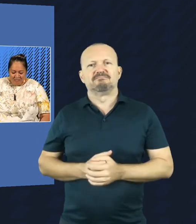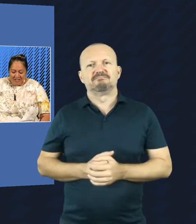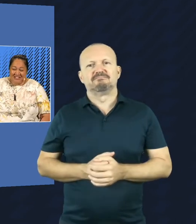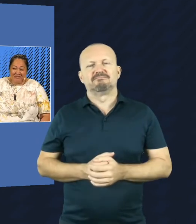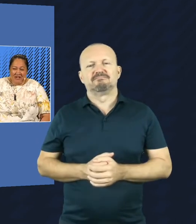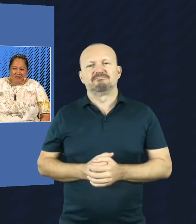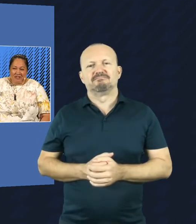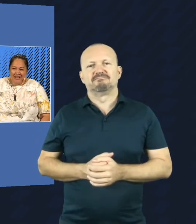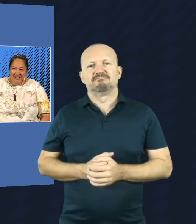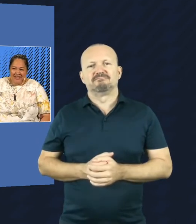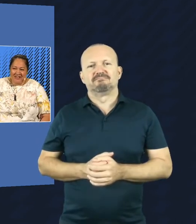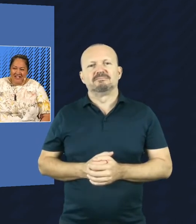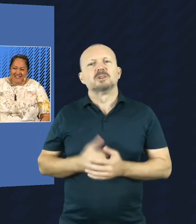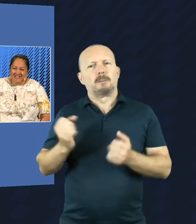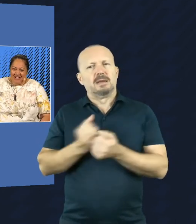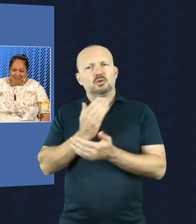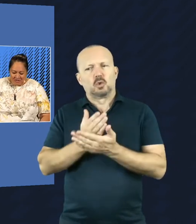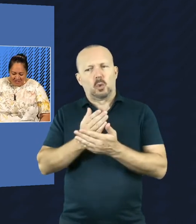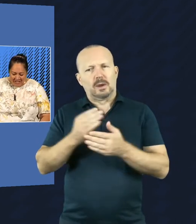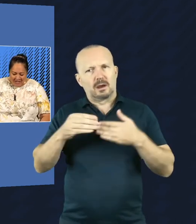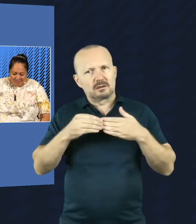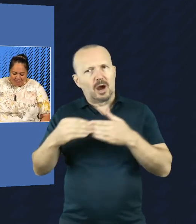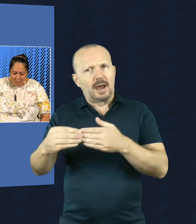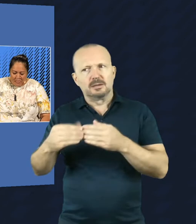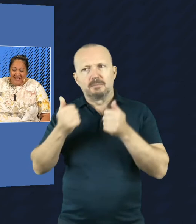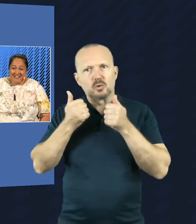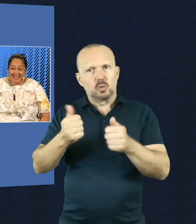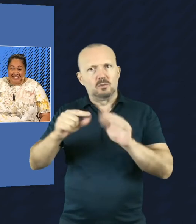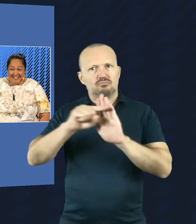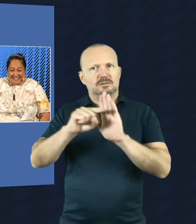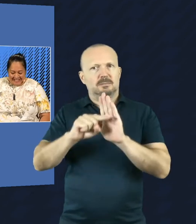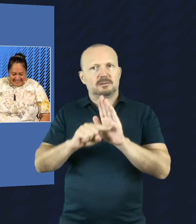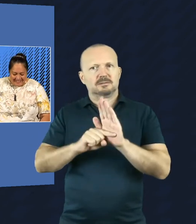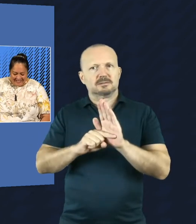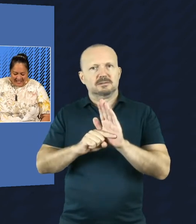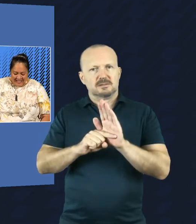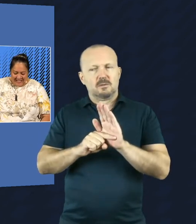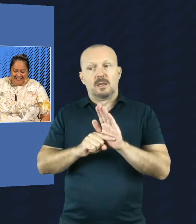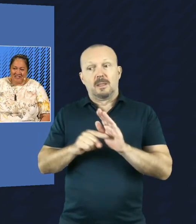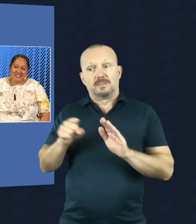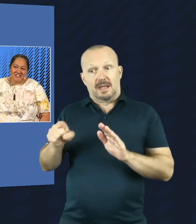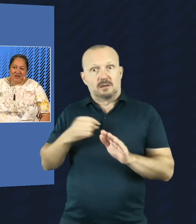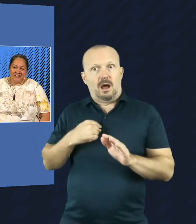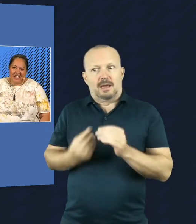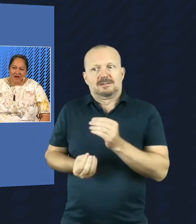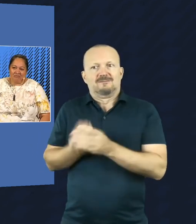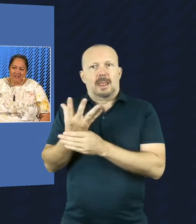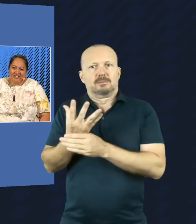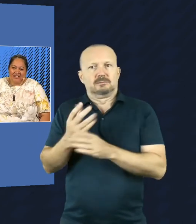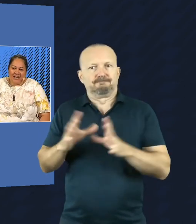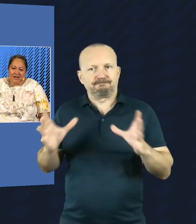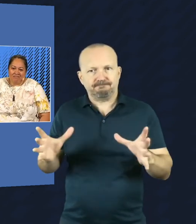And it's a framework that I developed at Stats NZ, and it's designed to